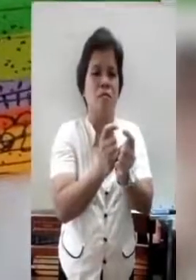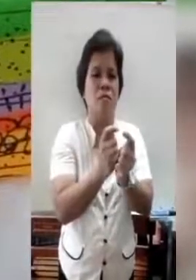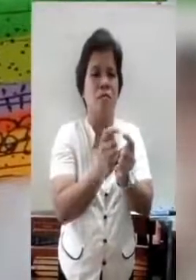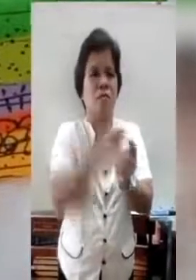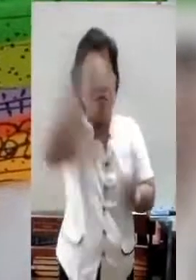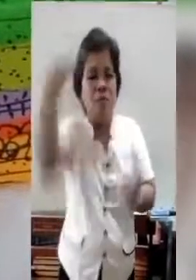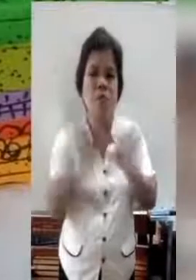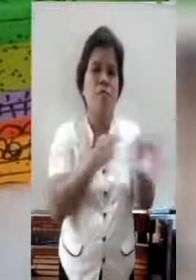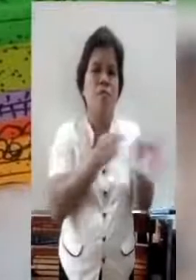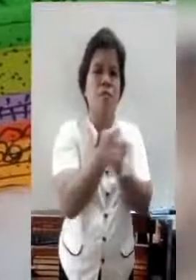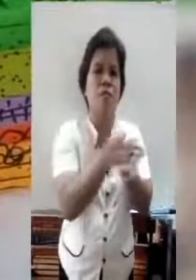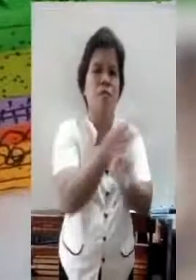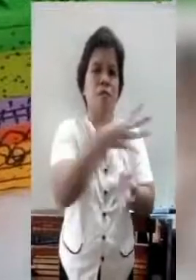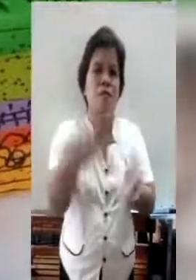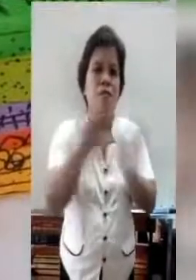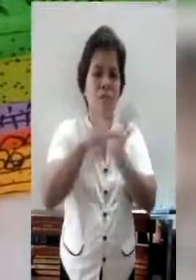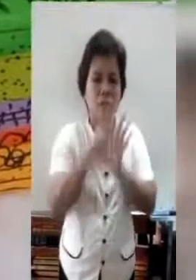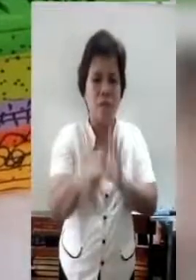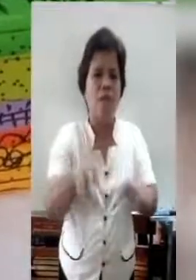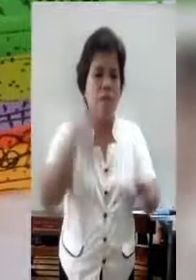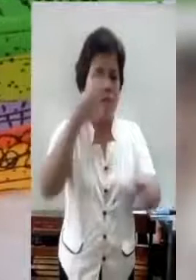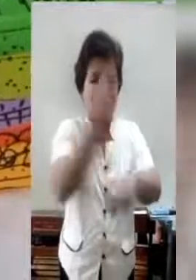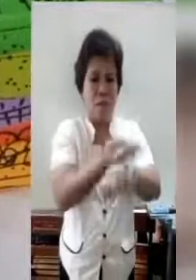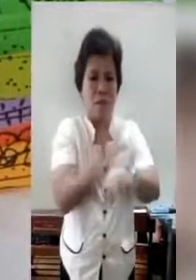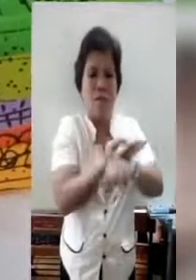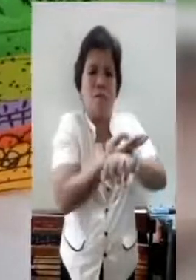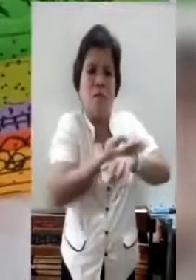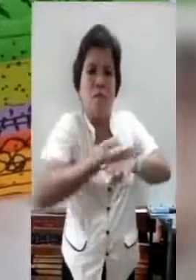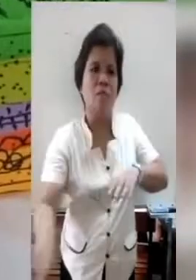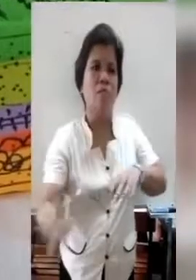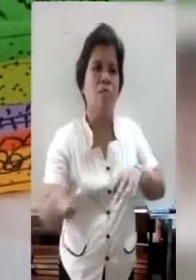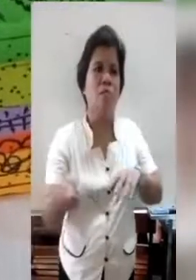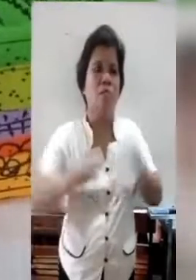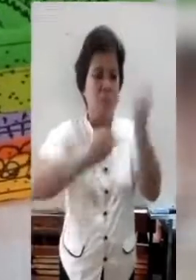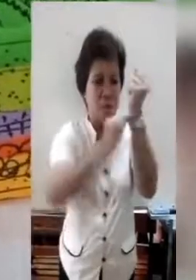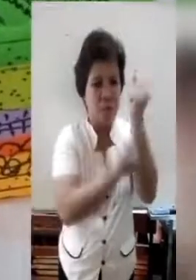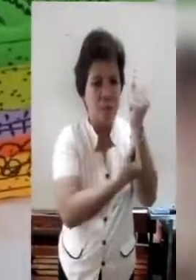due to friction, and later the rocks suddenly slip, generating an